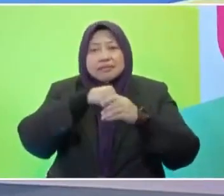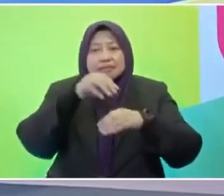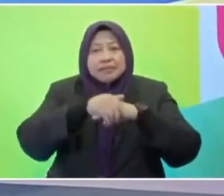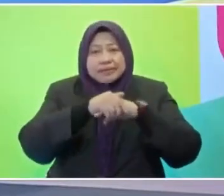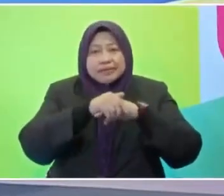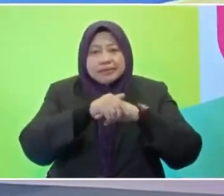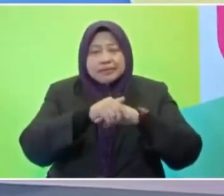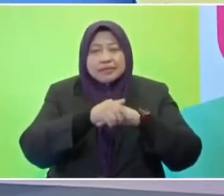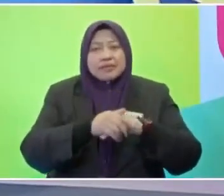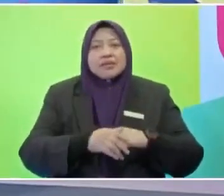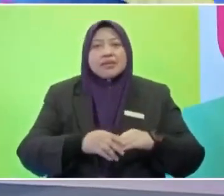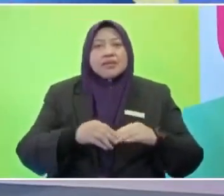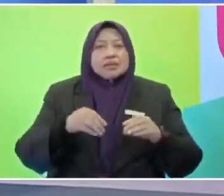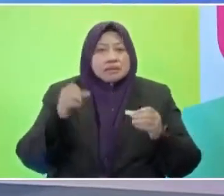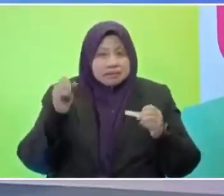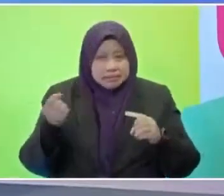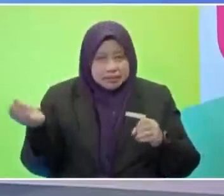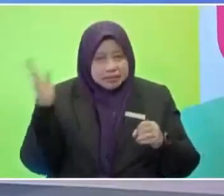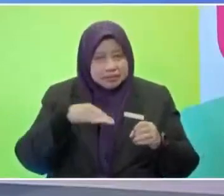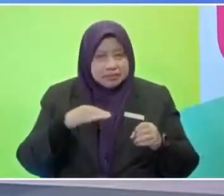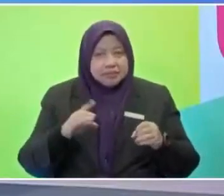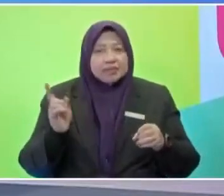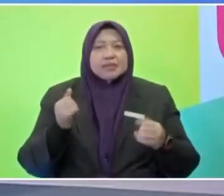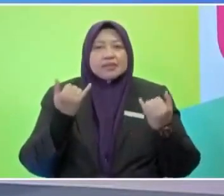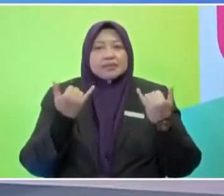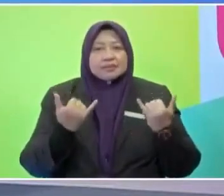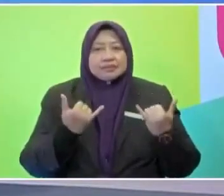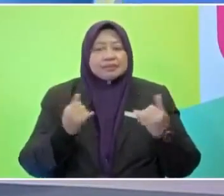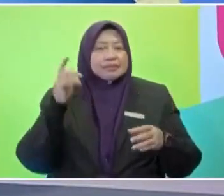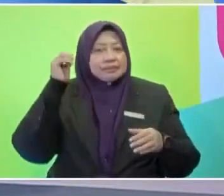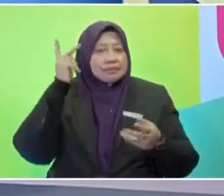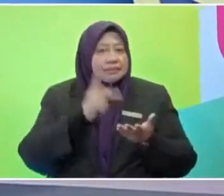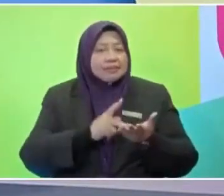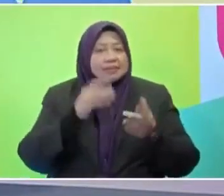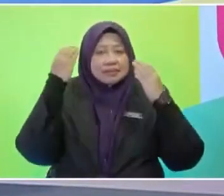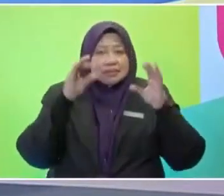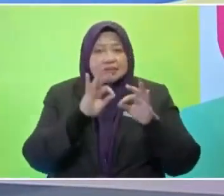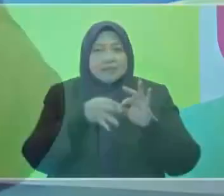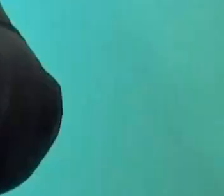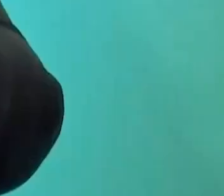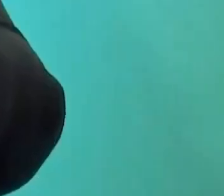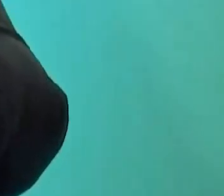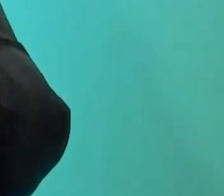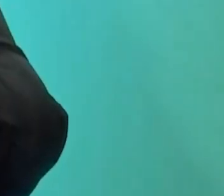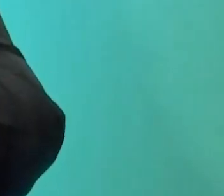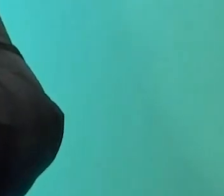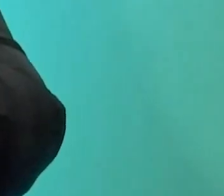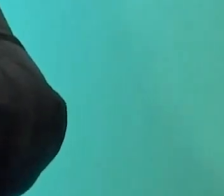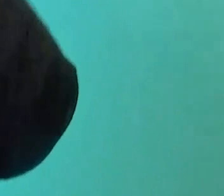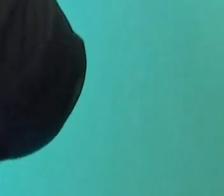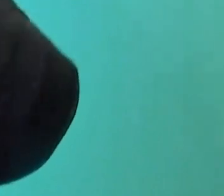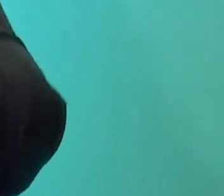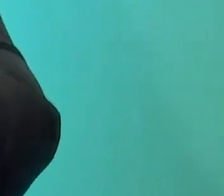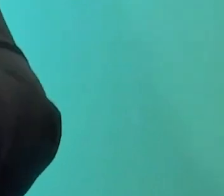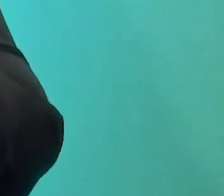further into the details, let's first introduce our sign language interpreter, who is teacher Shazlin